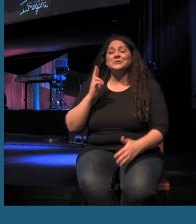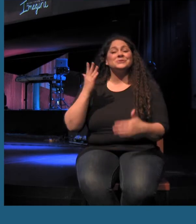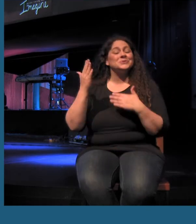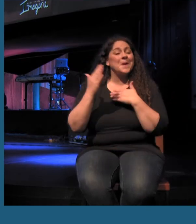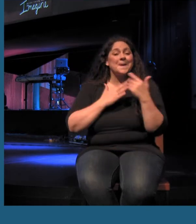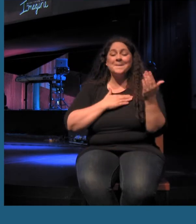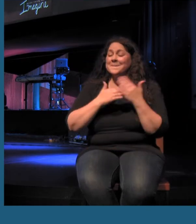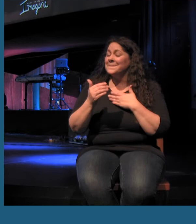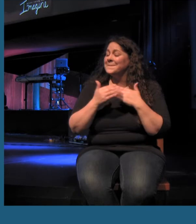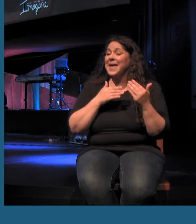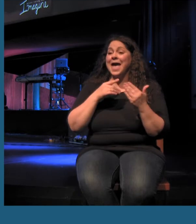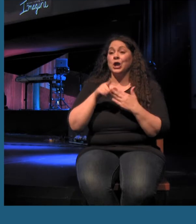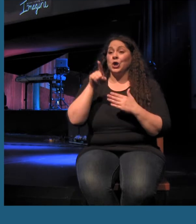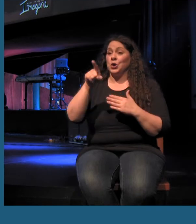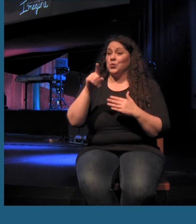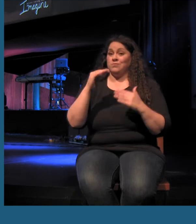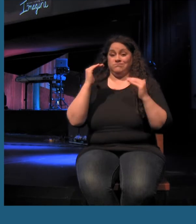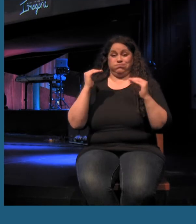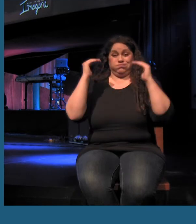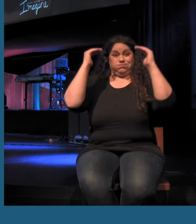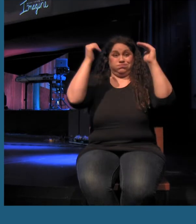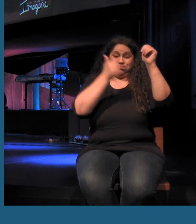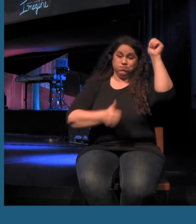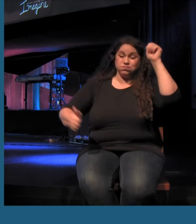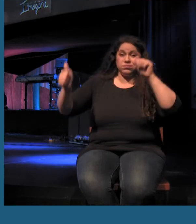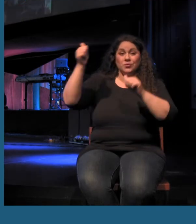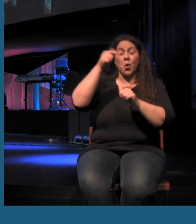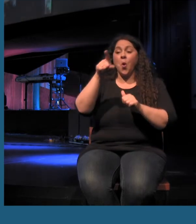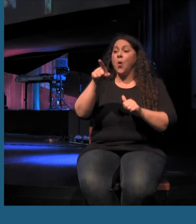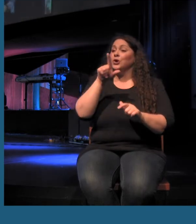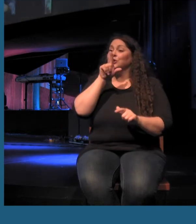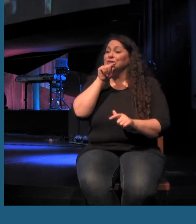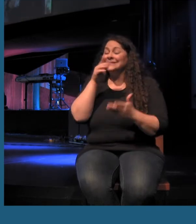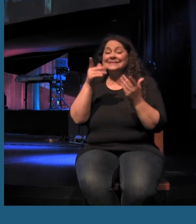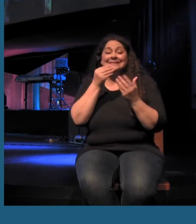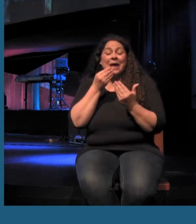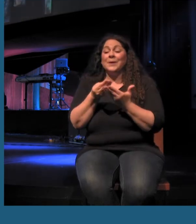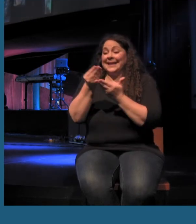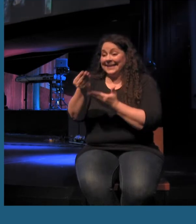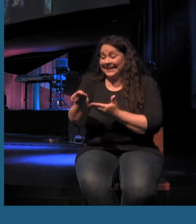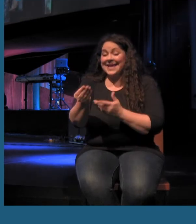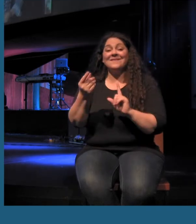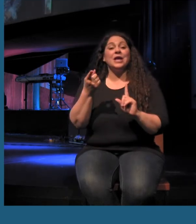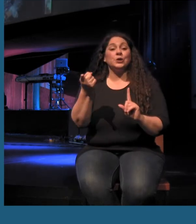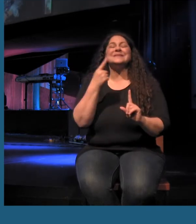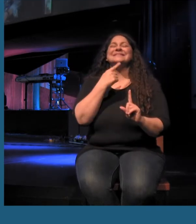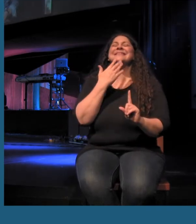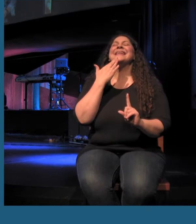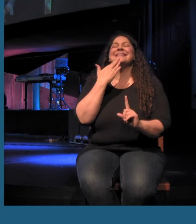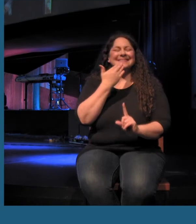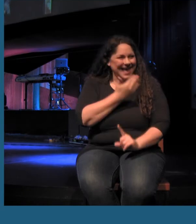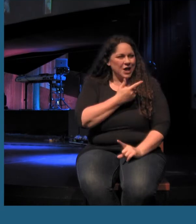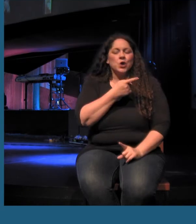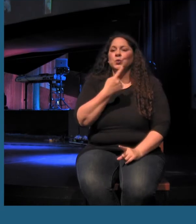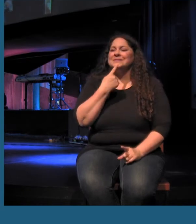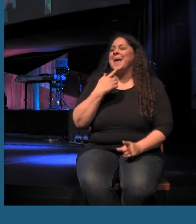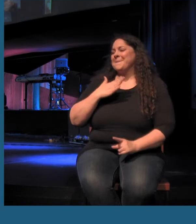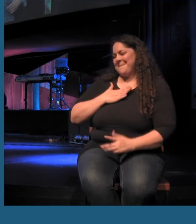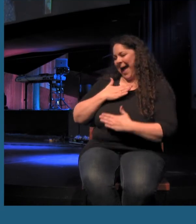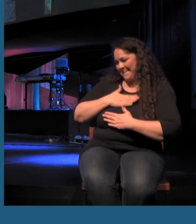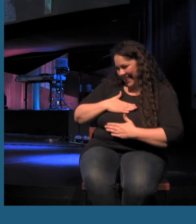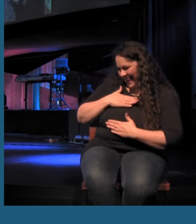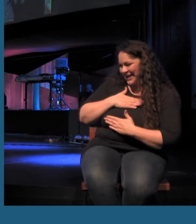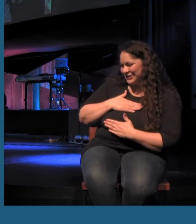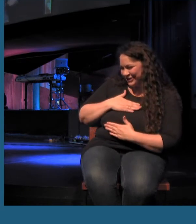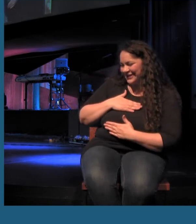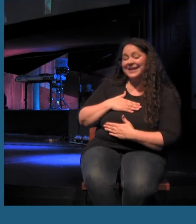you're serving chicken sandwiches and the customer says thank you and you say, my pleasure, you